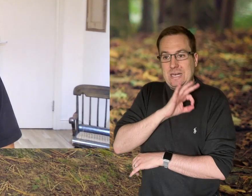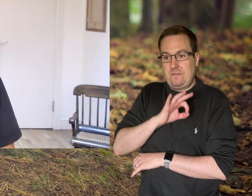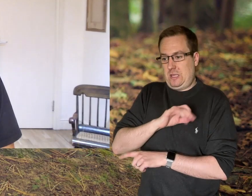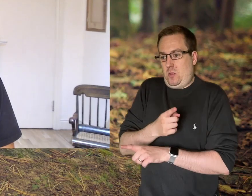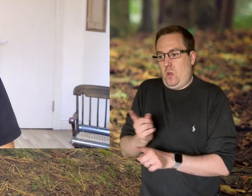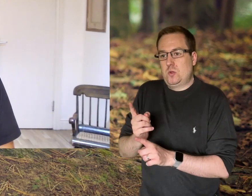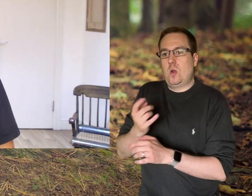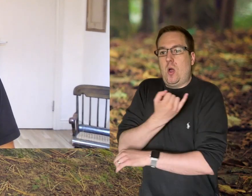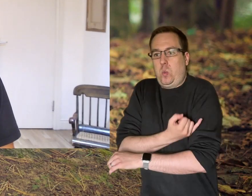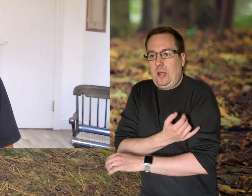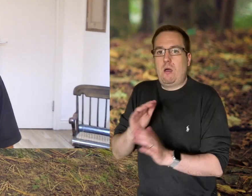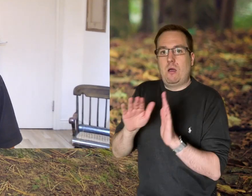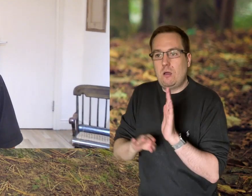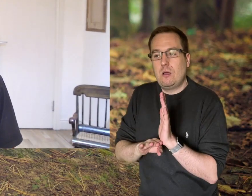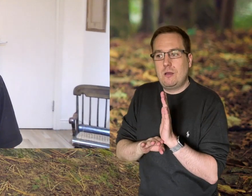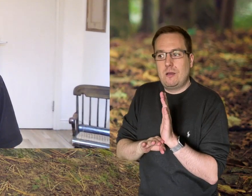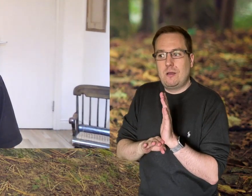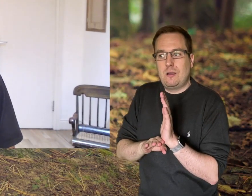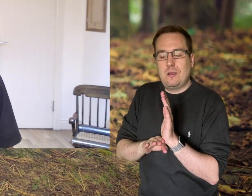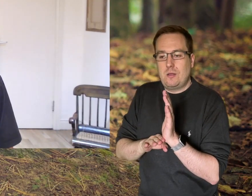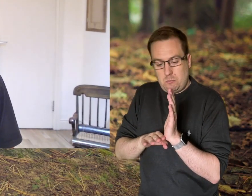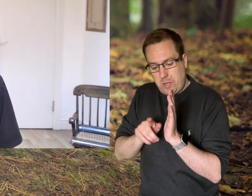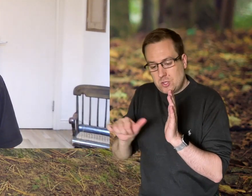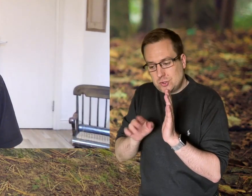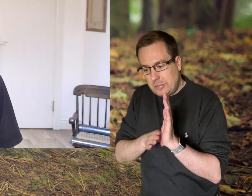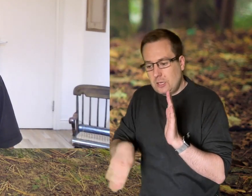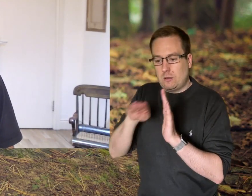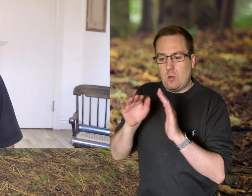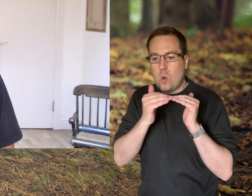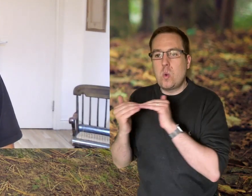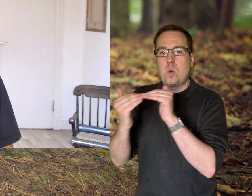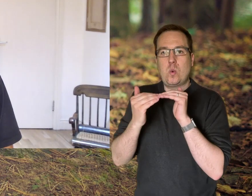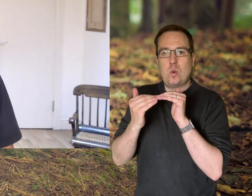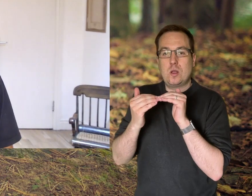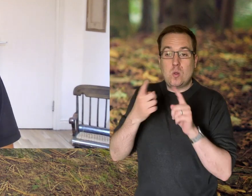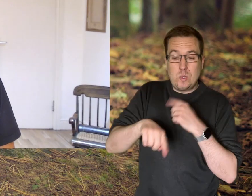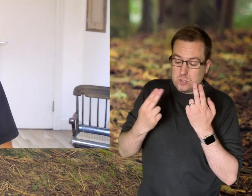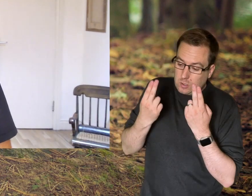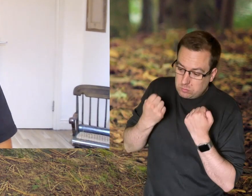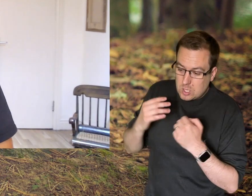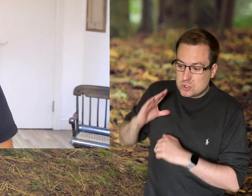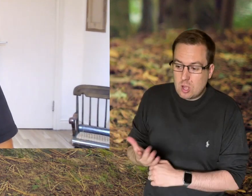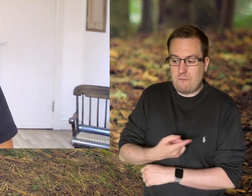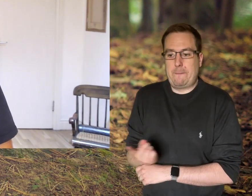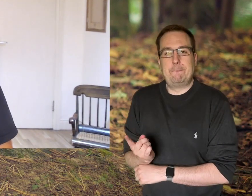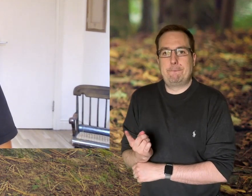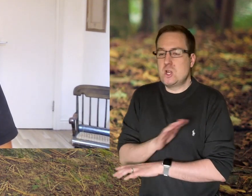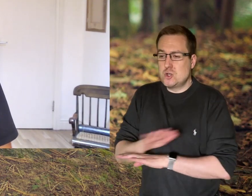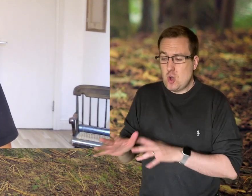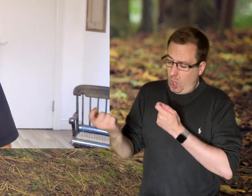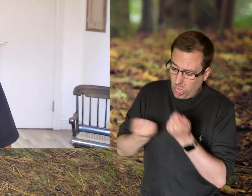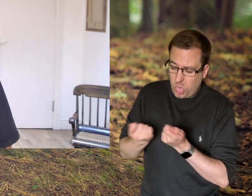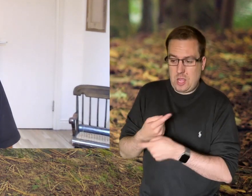of society, for sacrificial service, not domination. To us, Paul's ideas